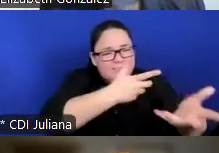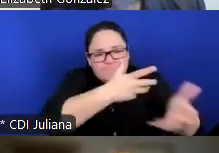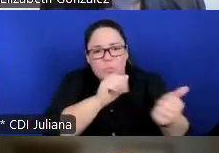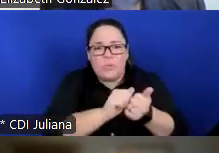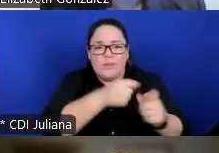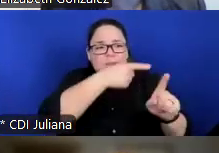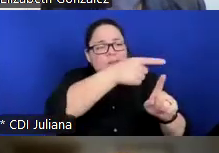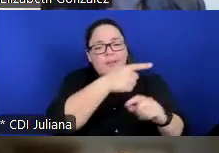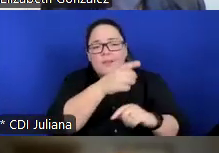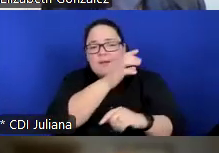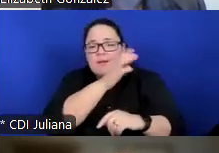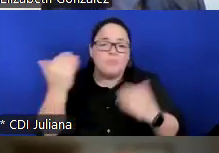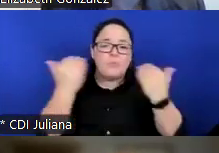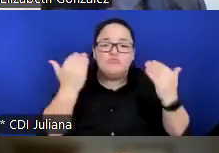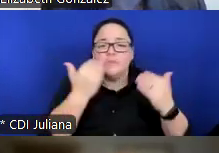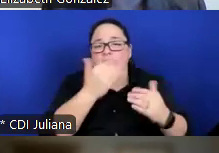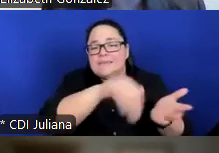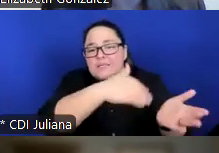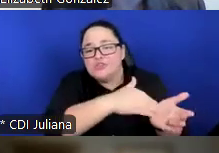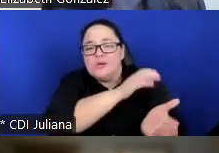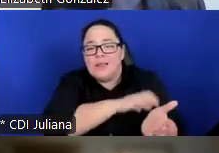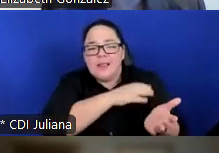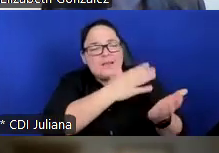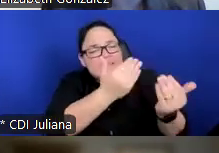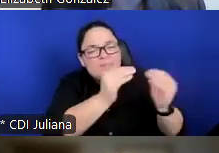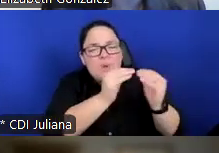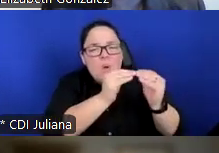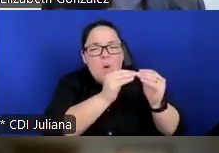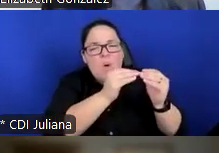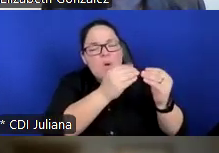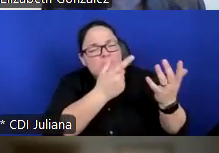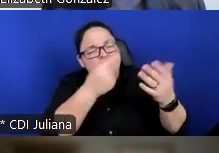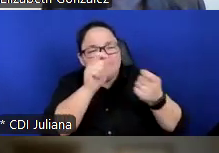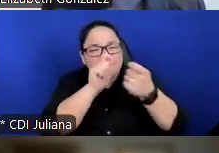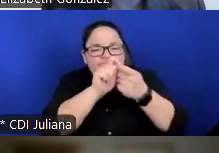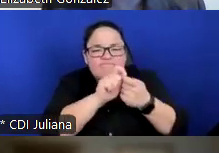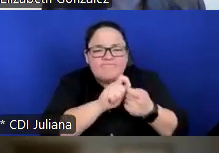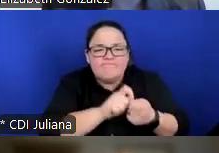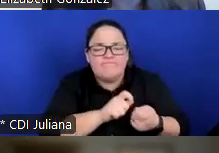to give you more specific individual information.